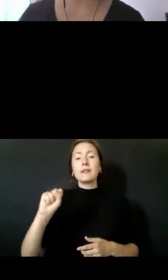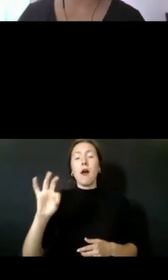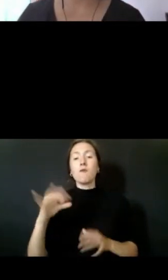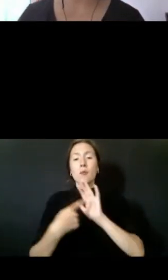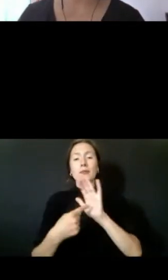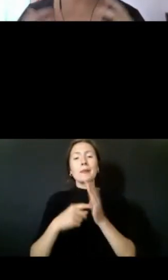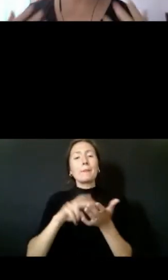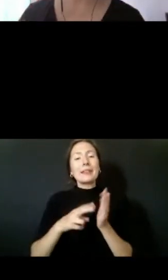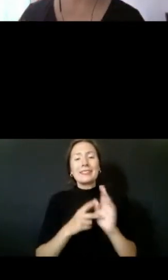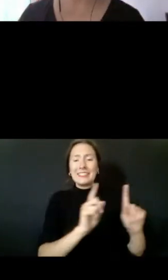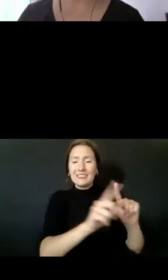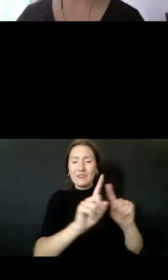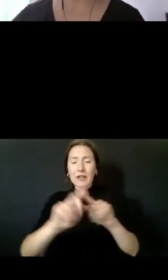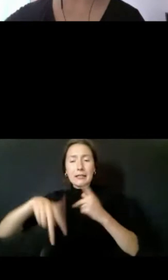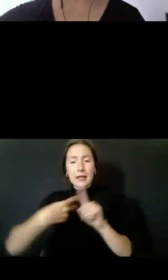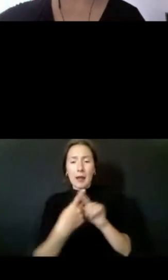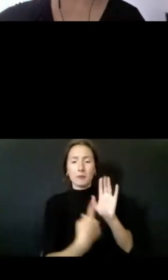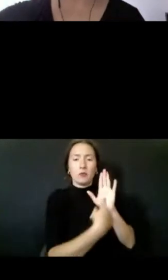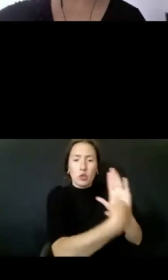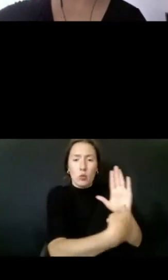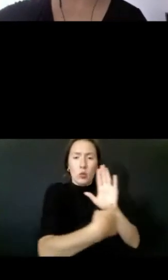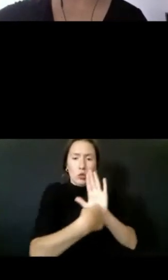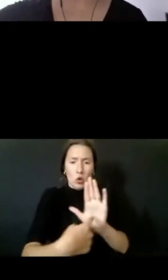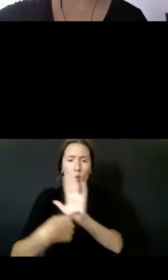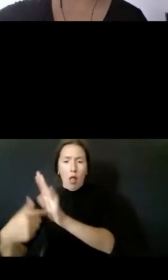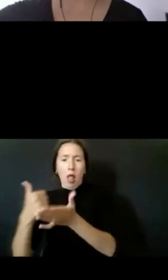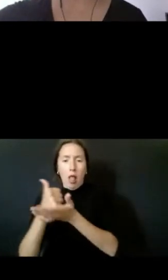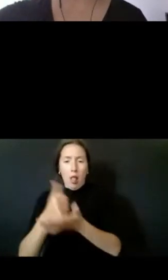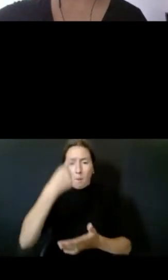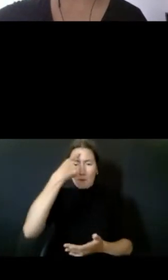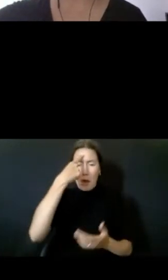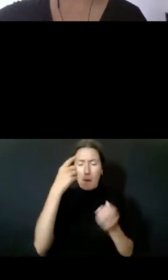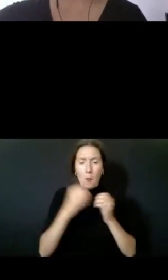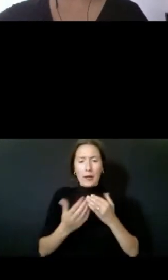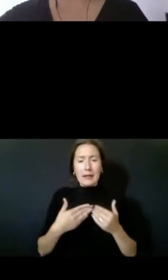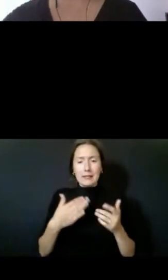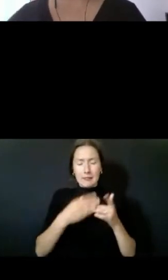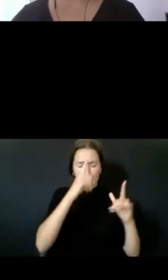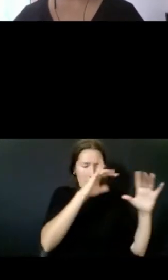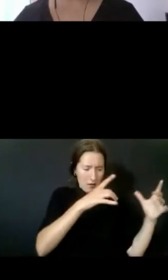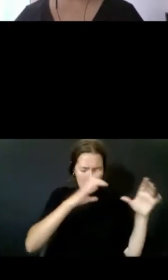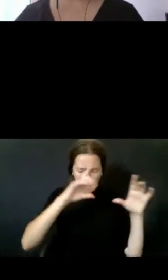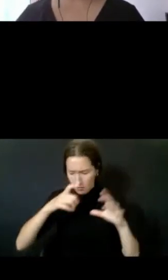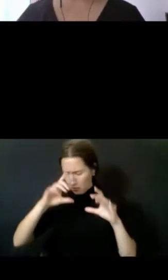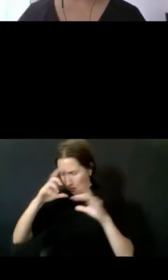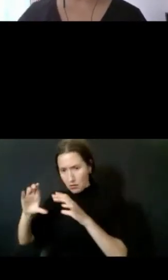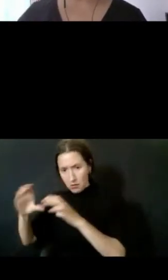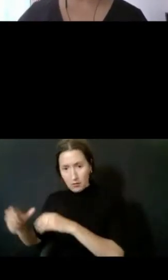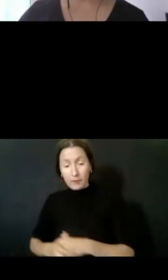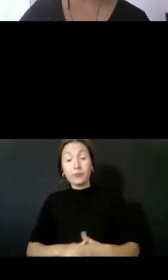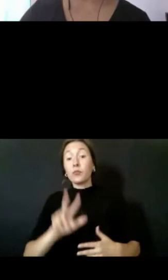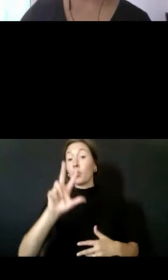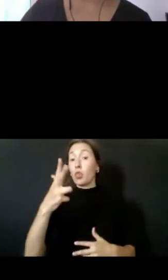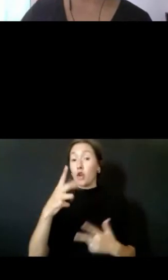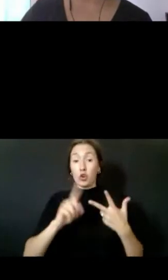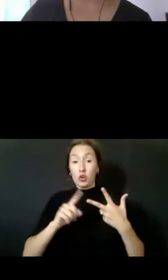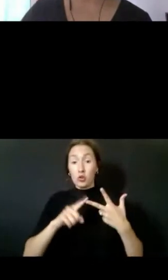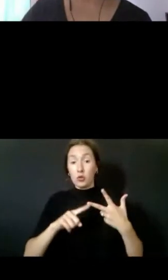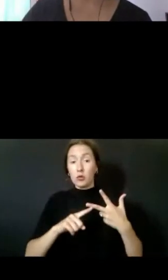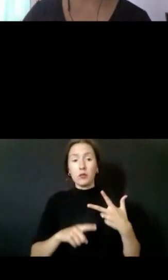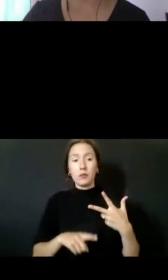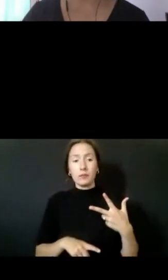things along those lines, just to break things up and make things a little bit more interesting. That's really what we mean by multiple means of representation. It's not just one form